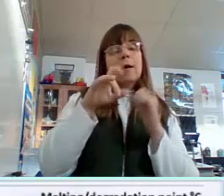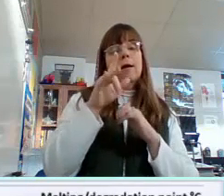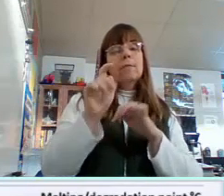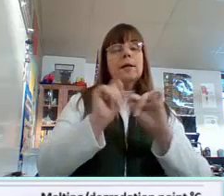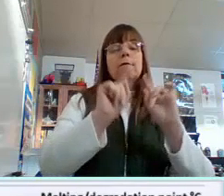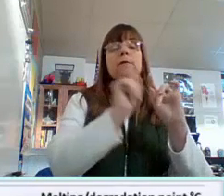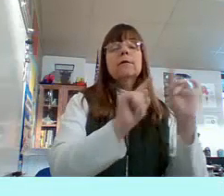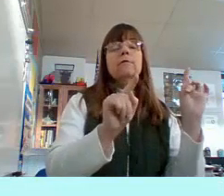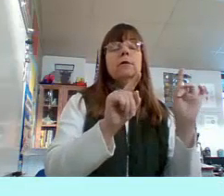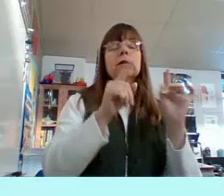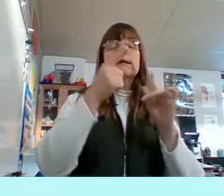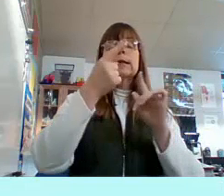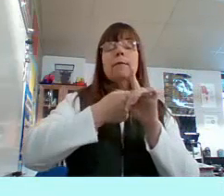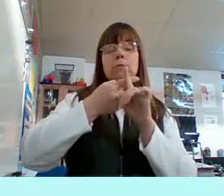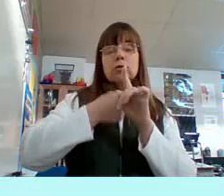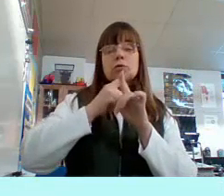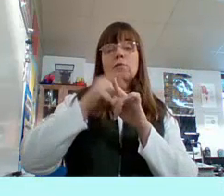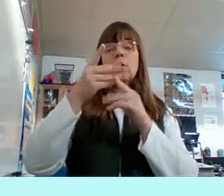at.